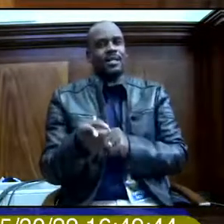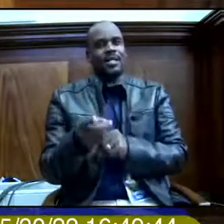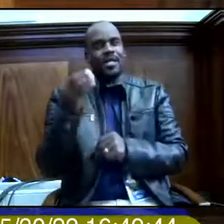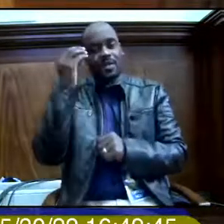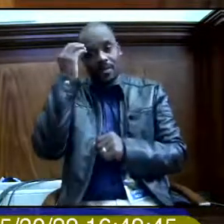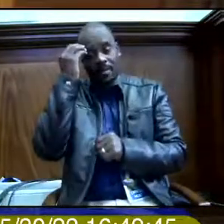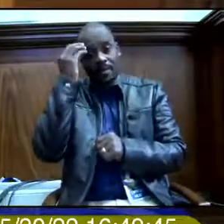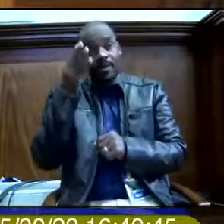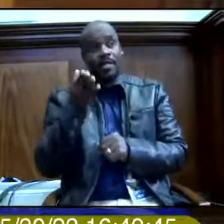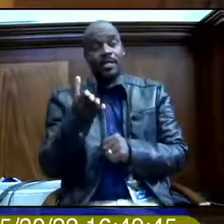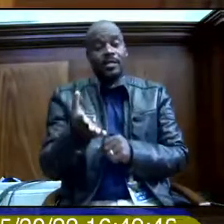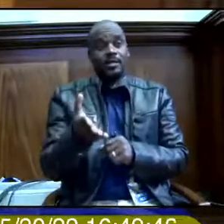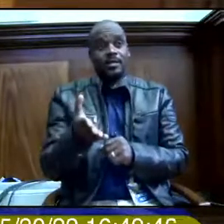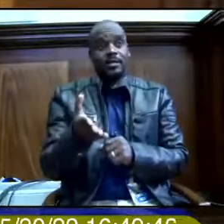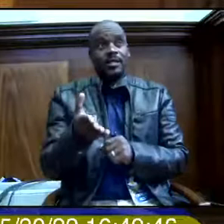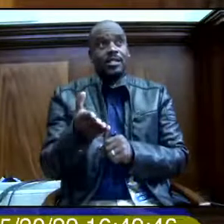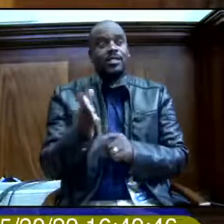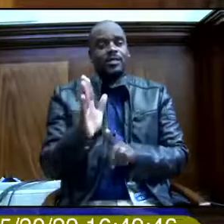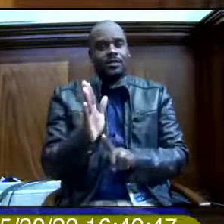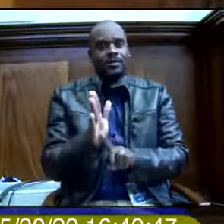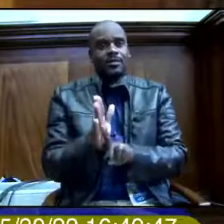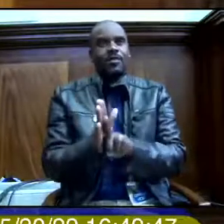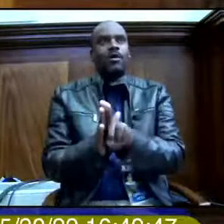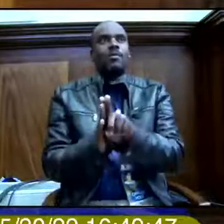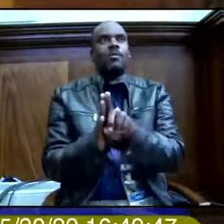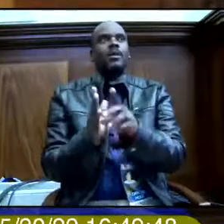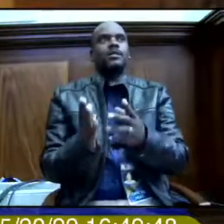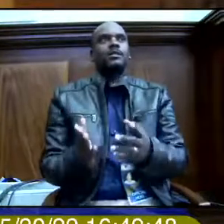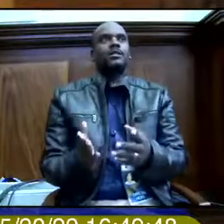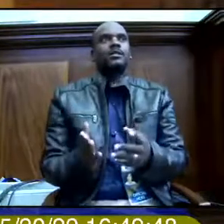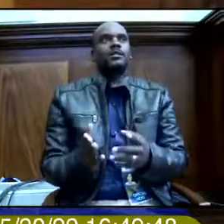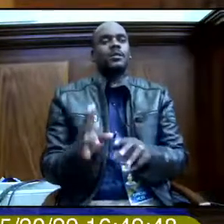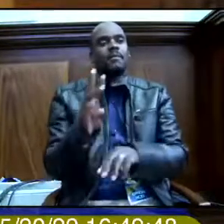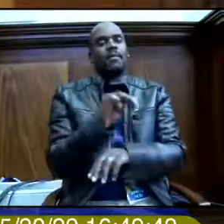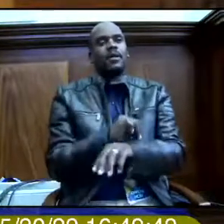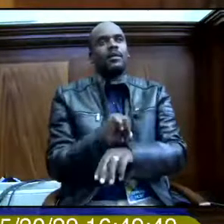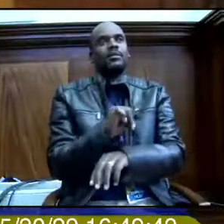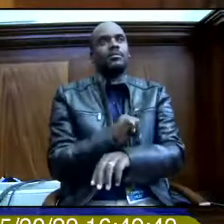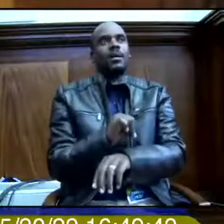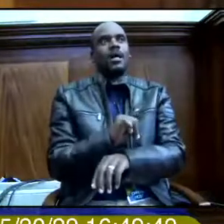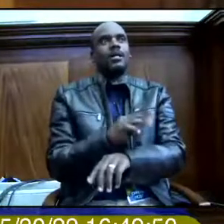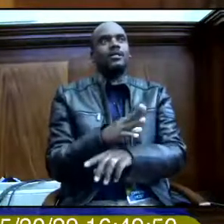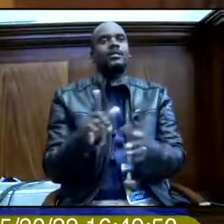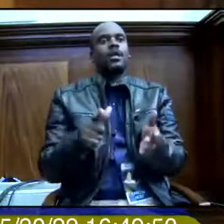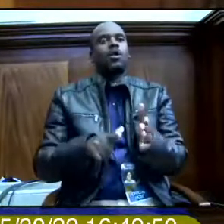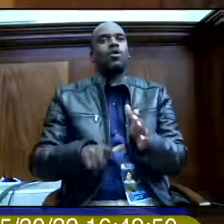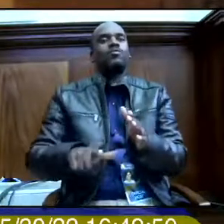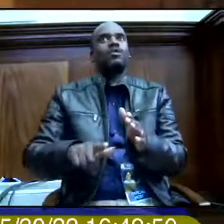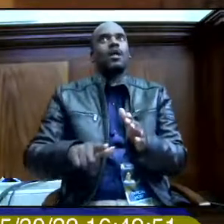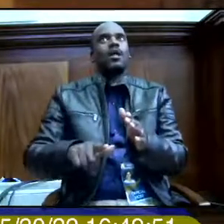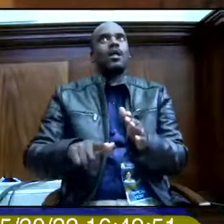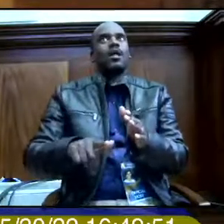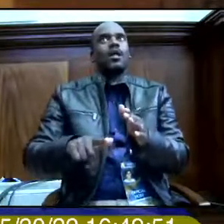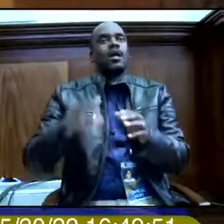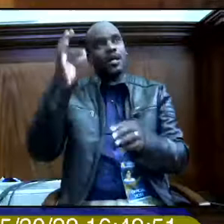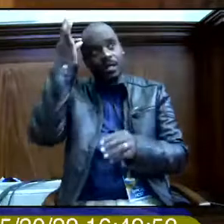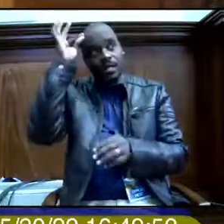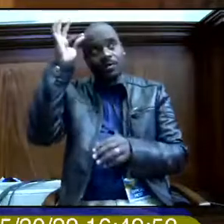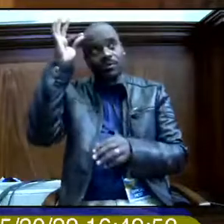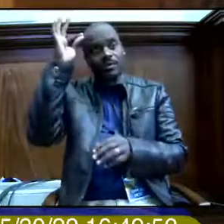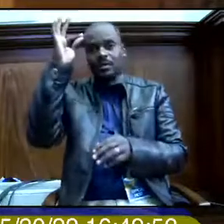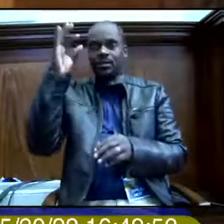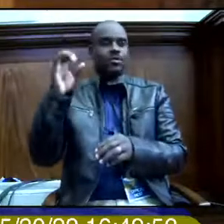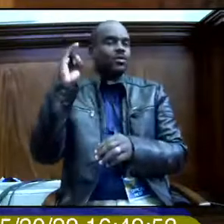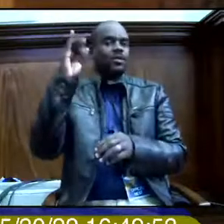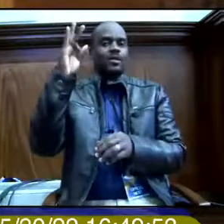places development at the a municipality level at the local government level so if we cannot